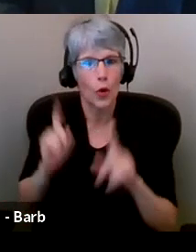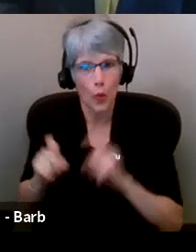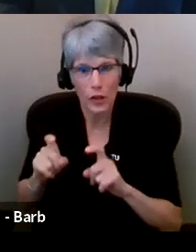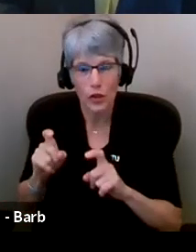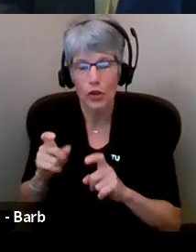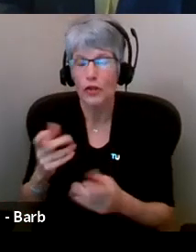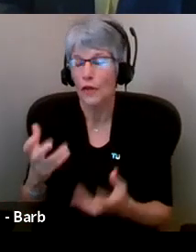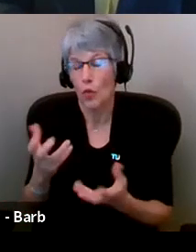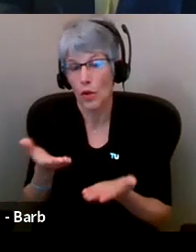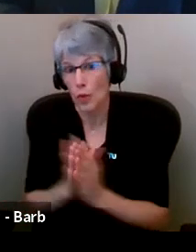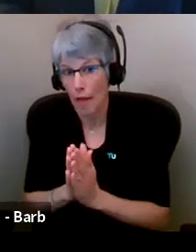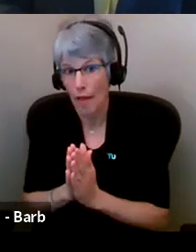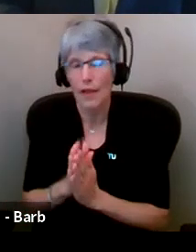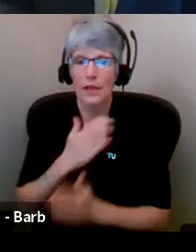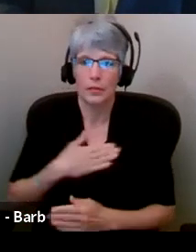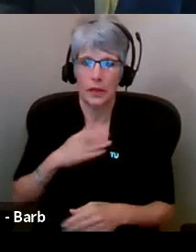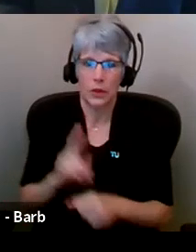on your screen.